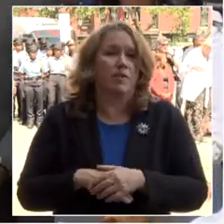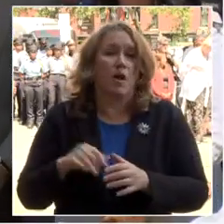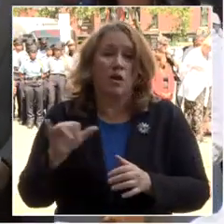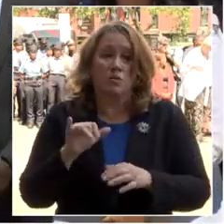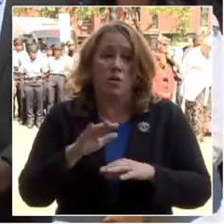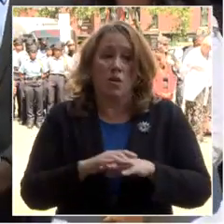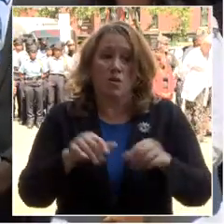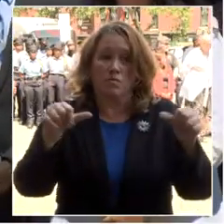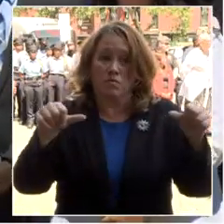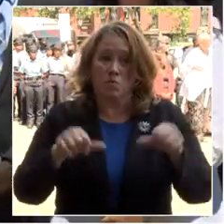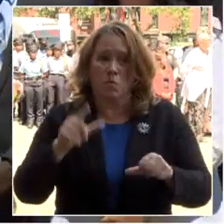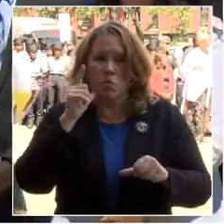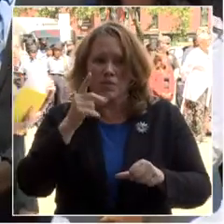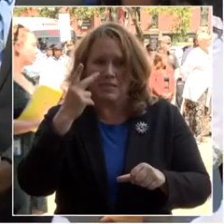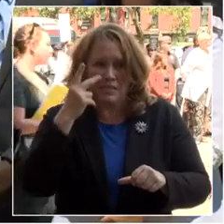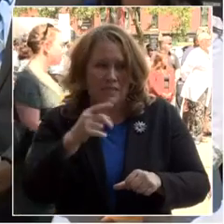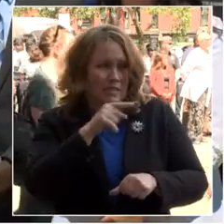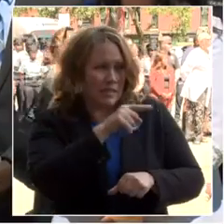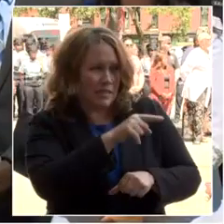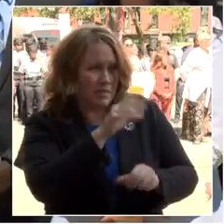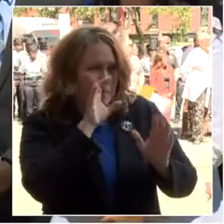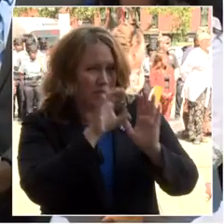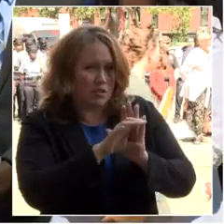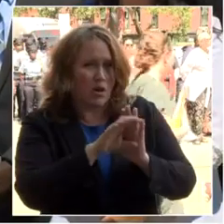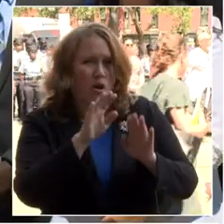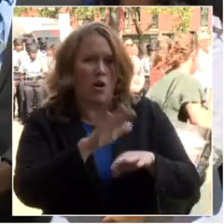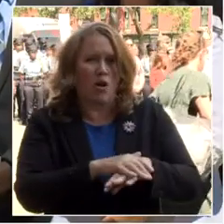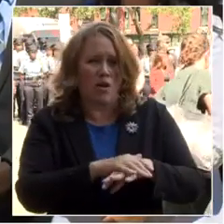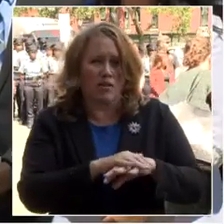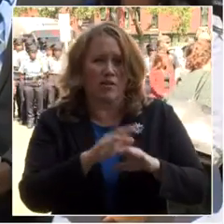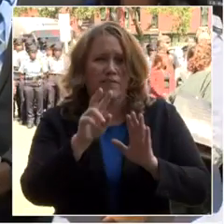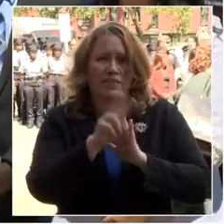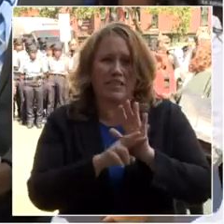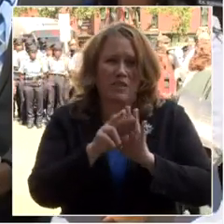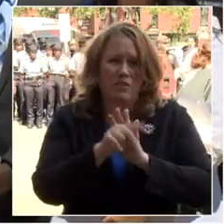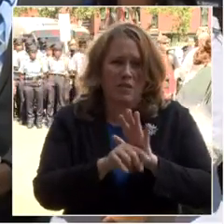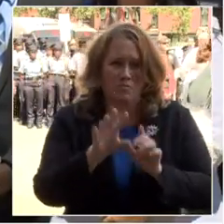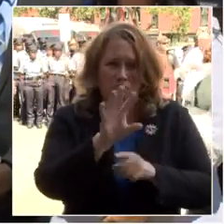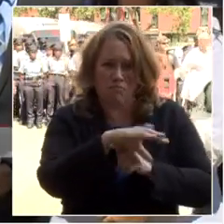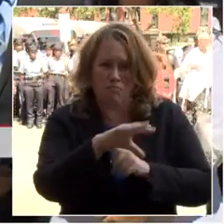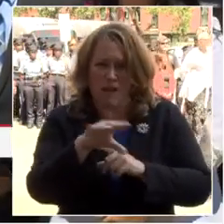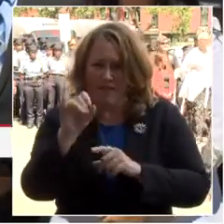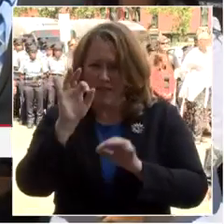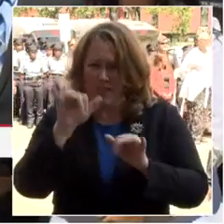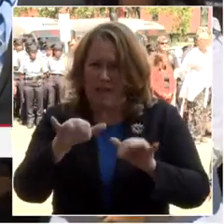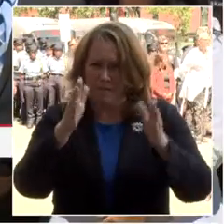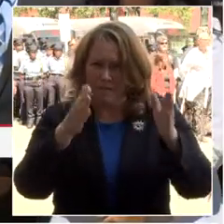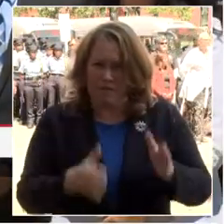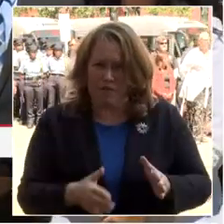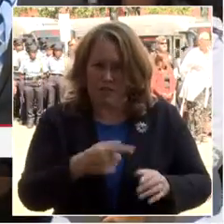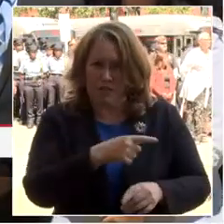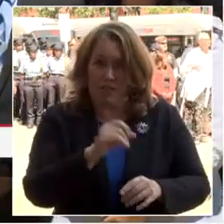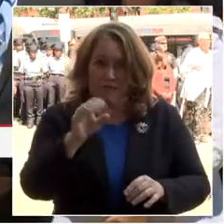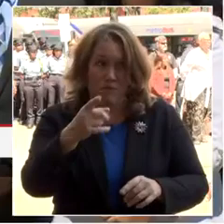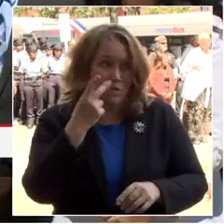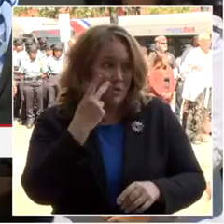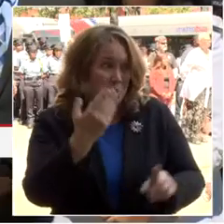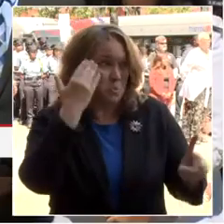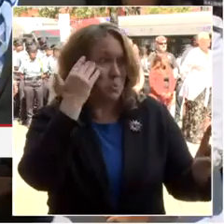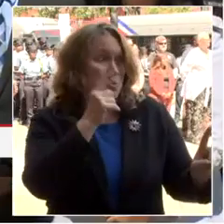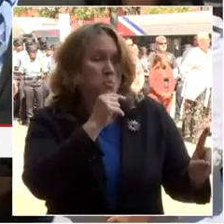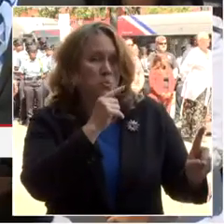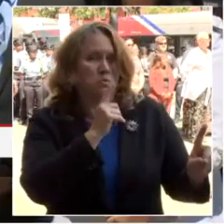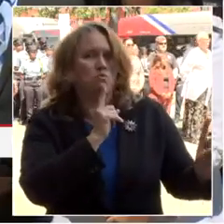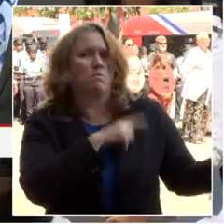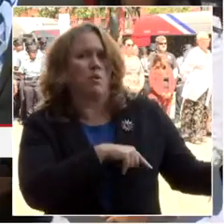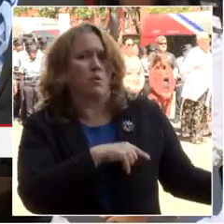you will find this image along with the video of this person. Make note of the distinct hoodie that he's wearing and the